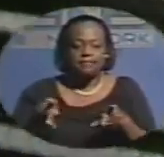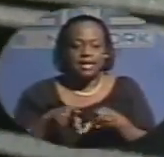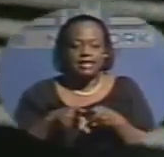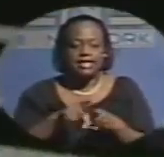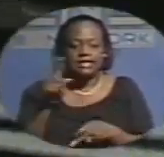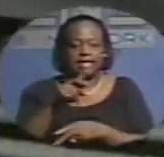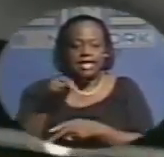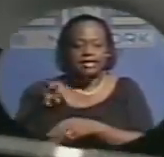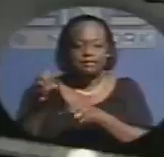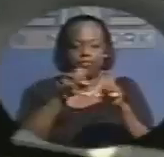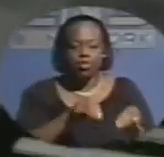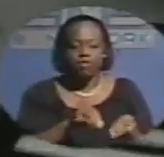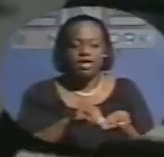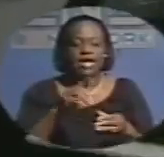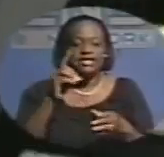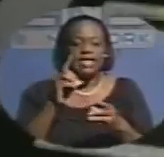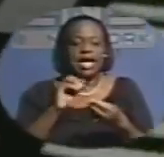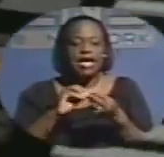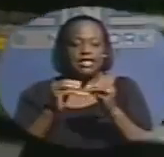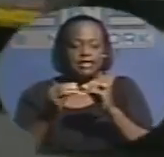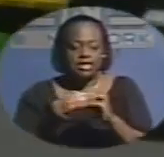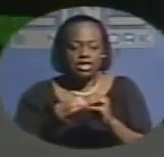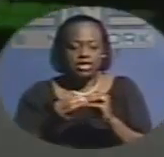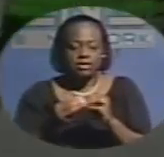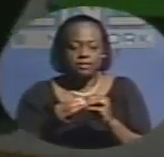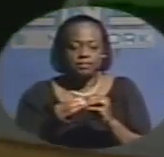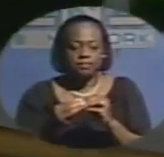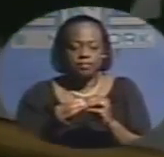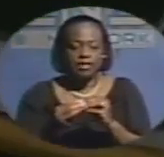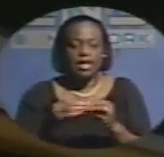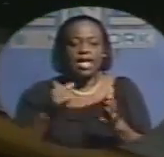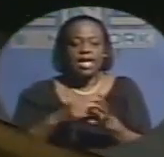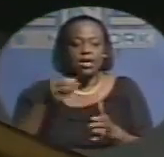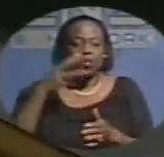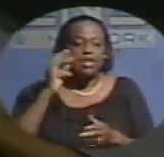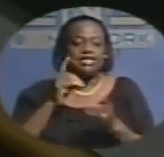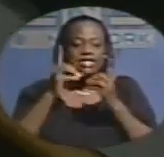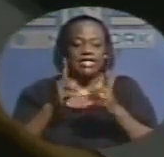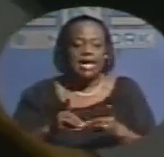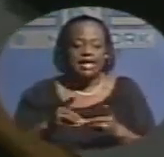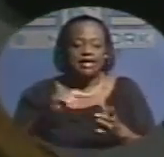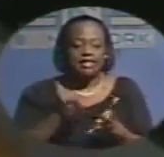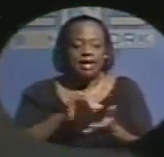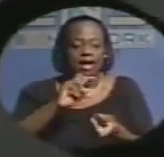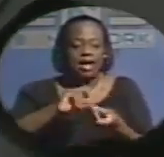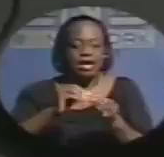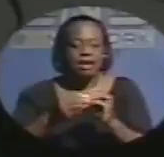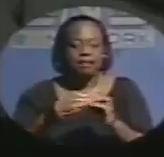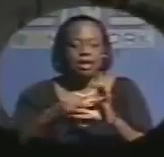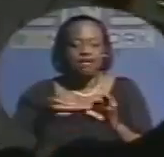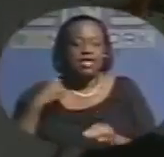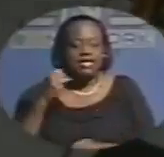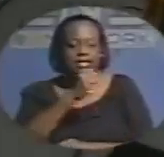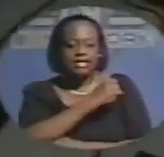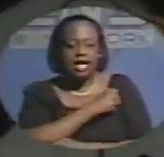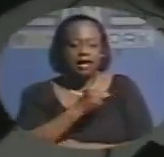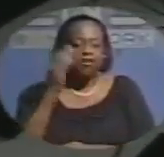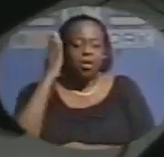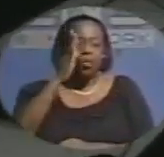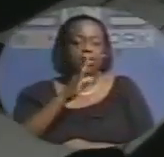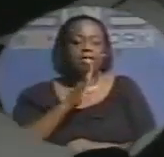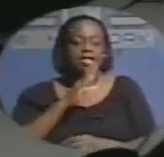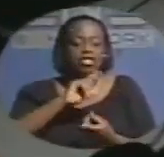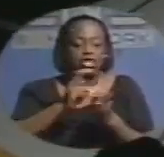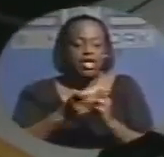format early next month. Meantime, it was decided that a number of staff in the news department will be reassigned to the